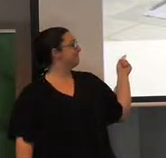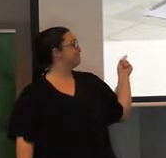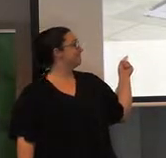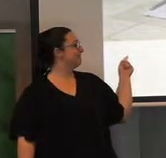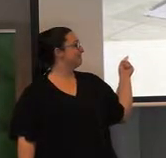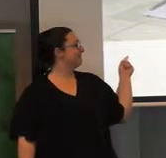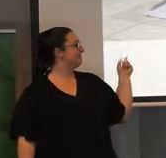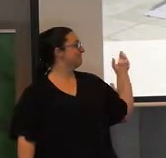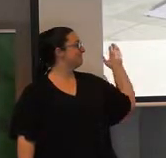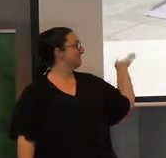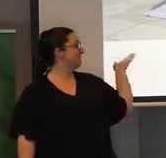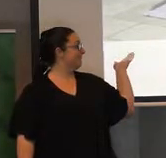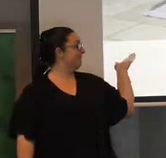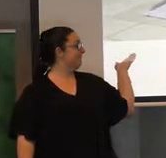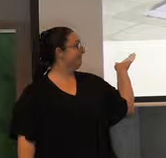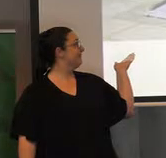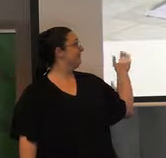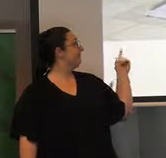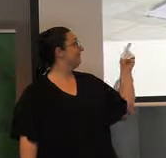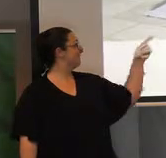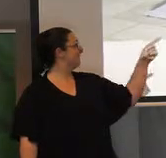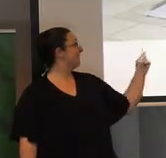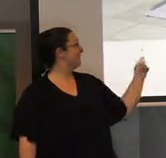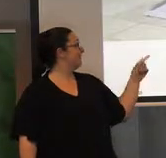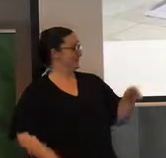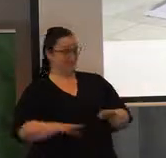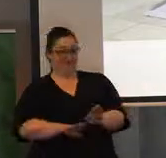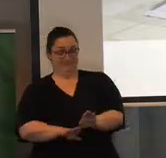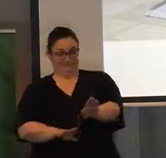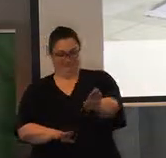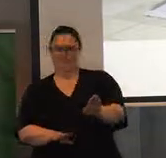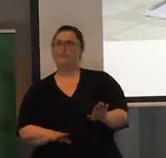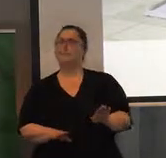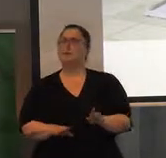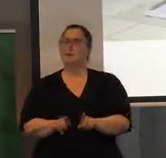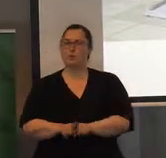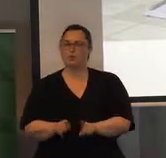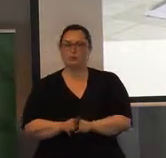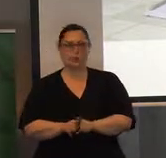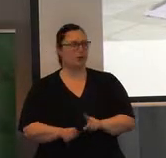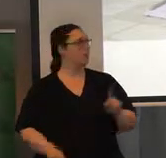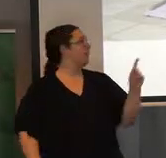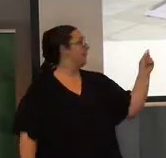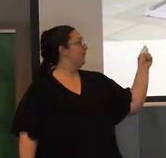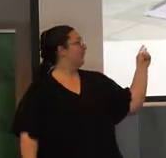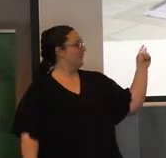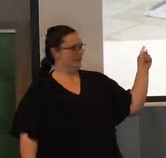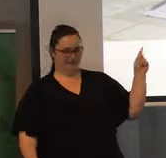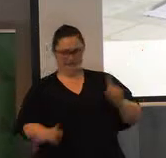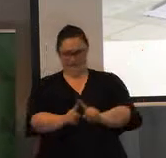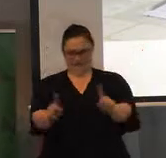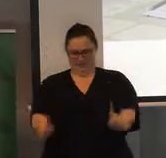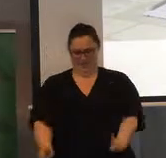It's not just the steps, the ridiculously steep slopes of the ramps. The crazy thing here is that the